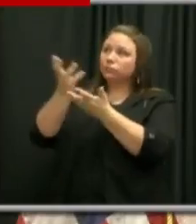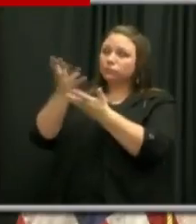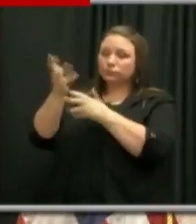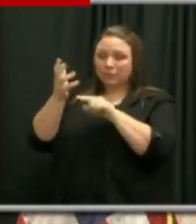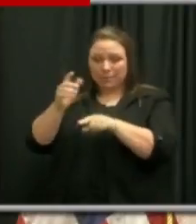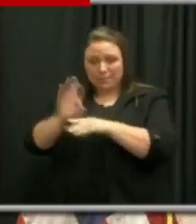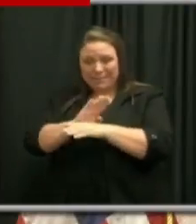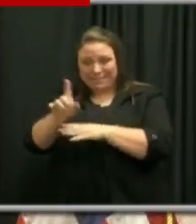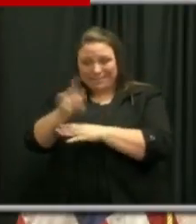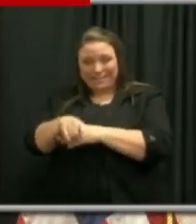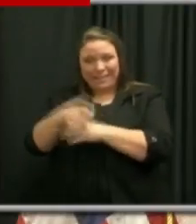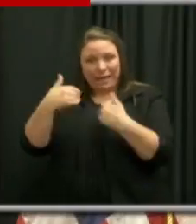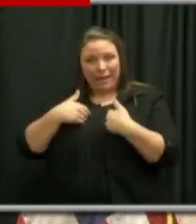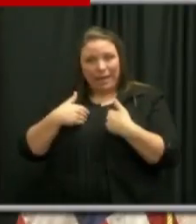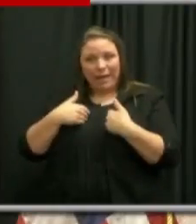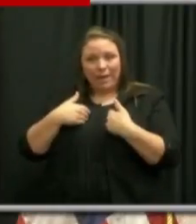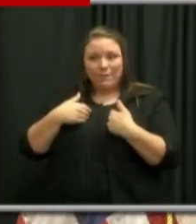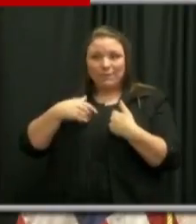need it,